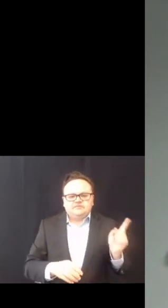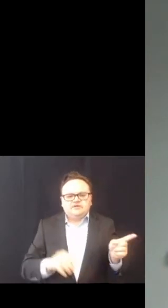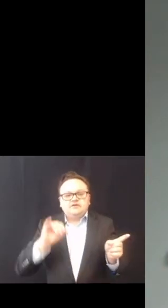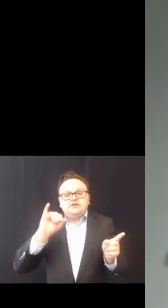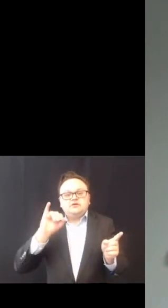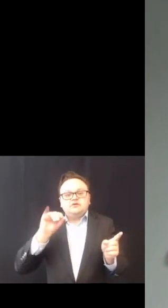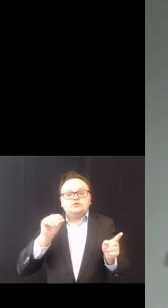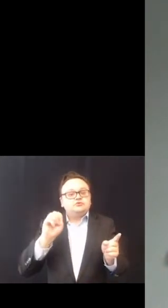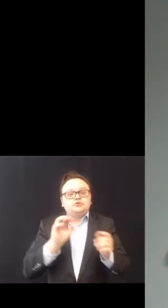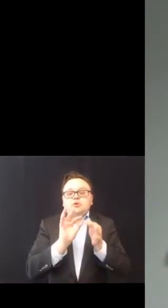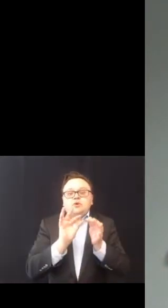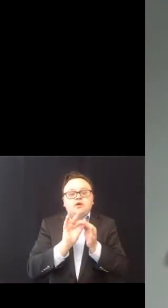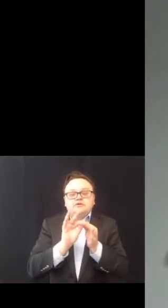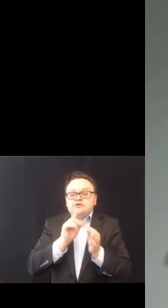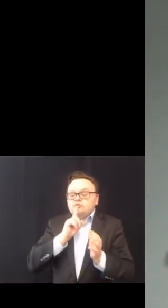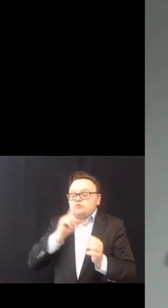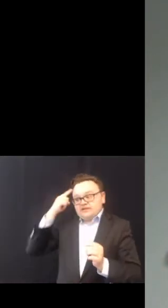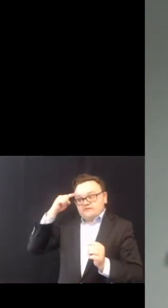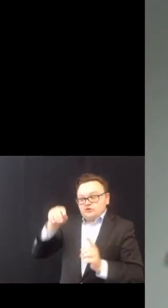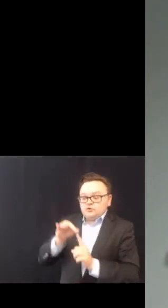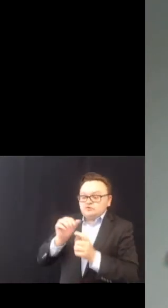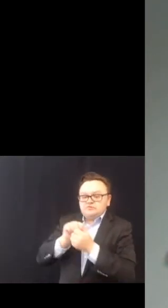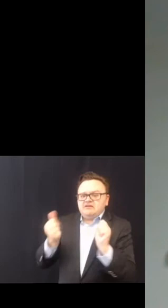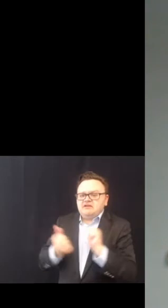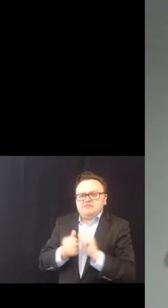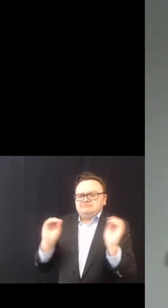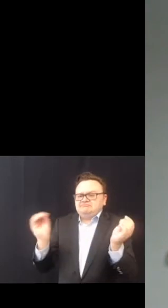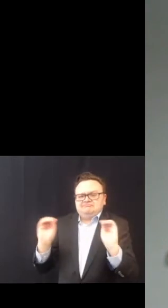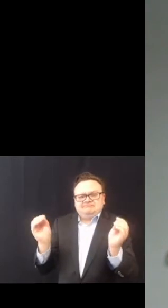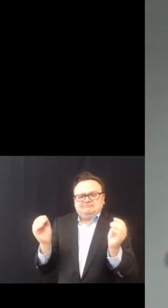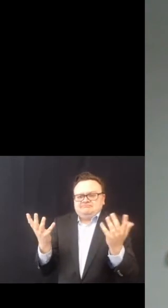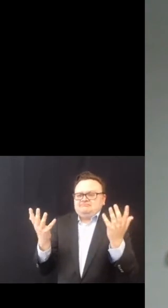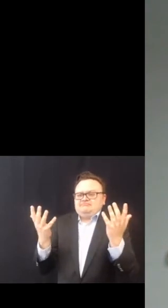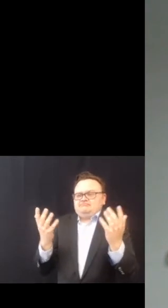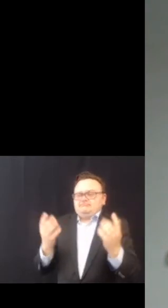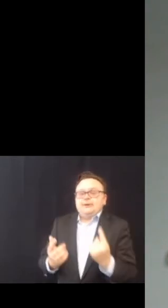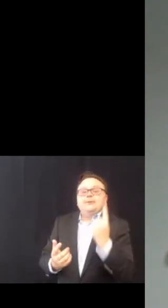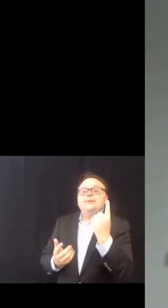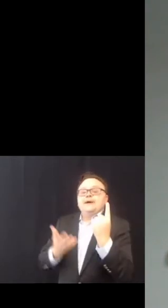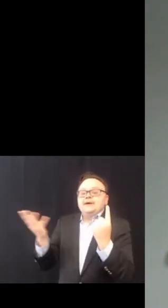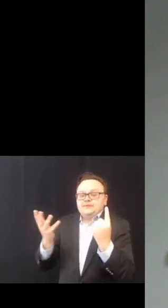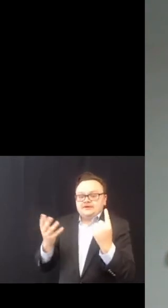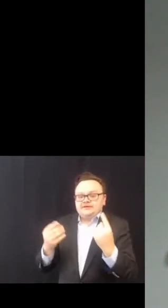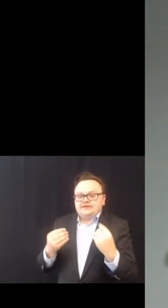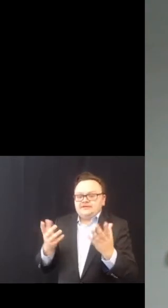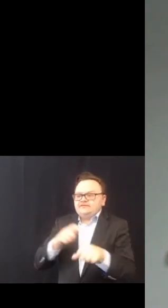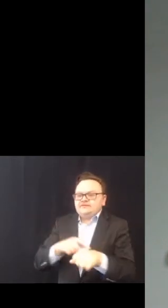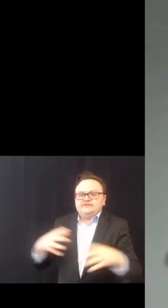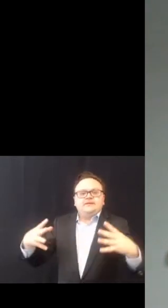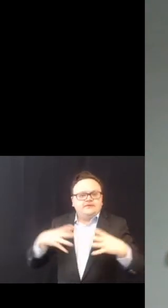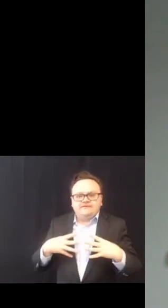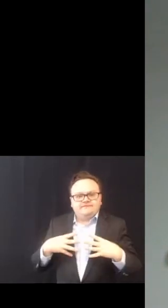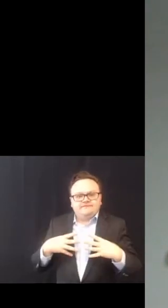special accommodations he makes for me are that I